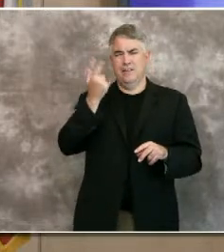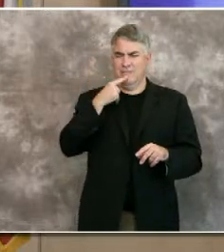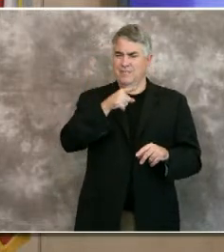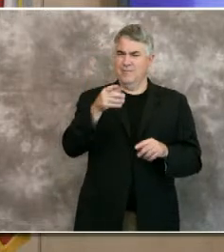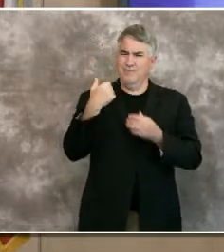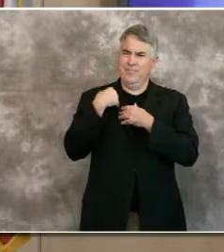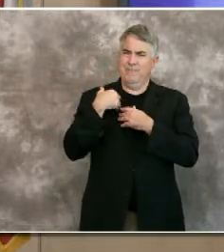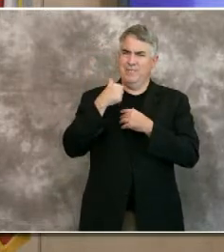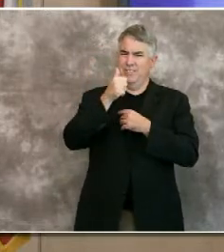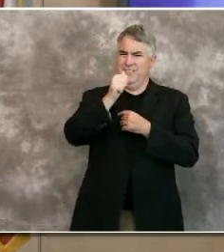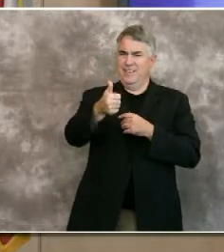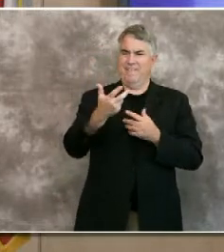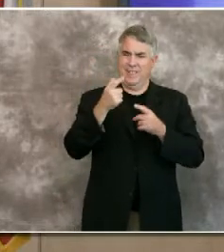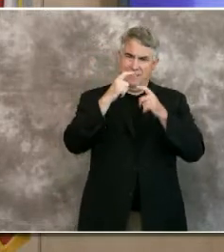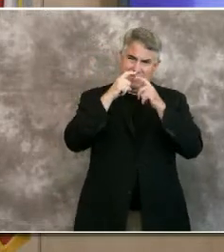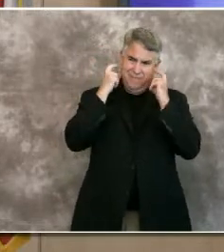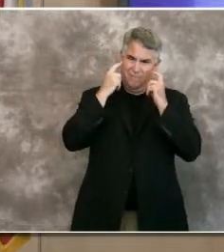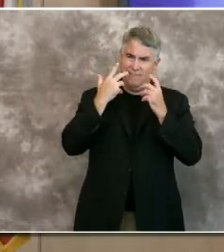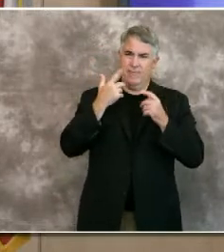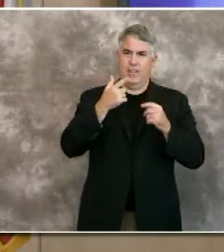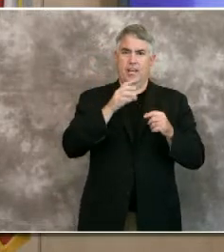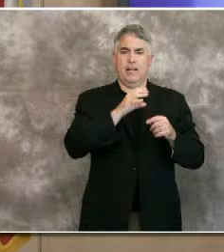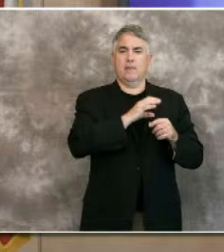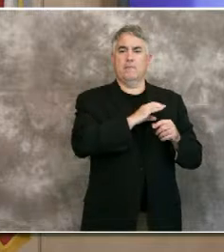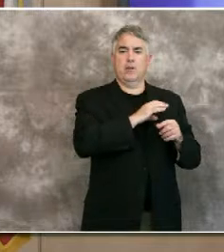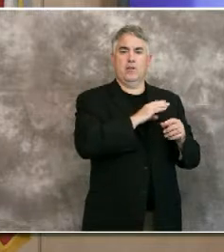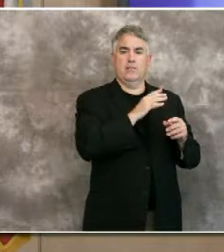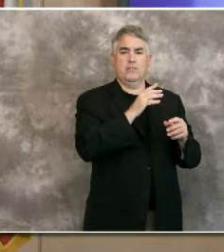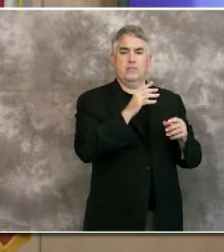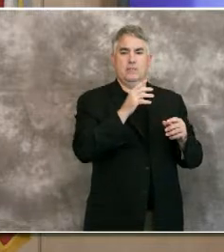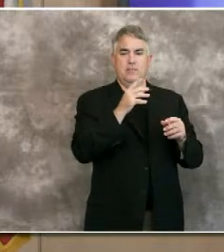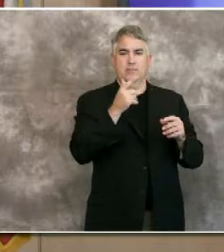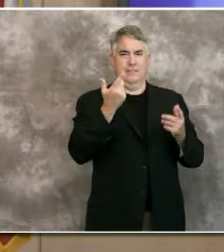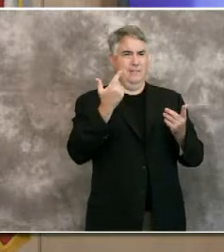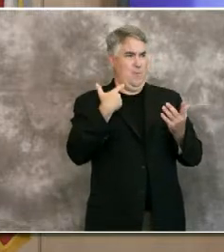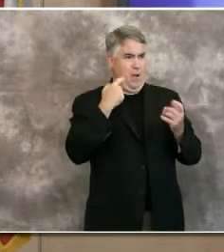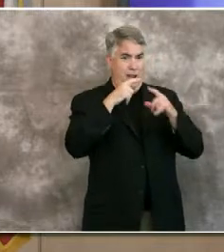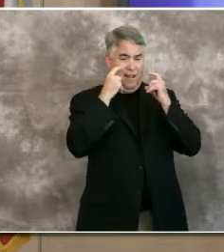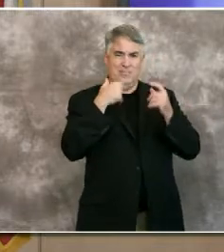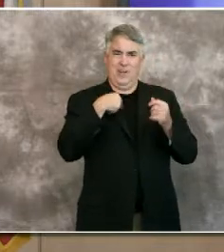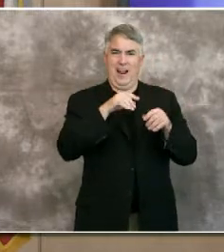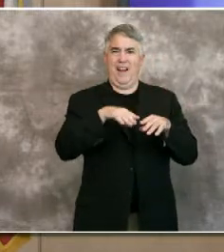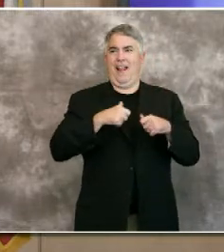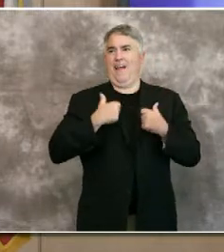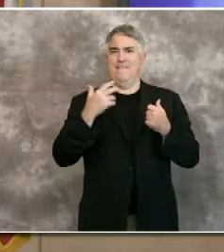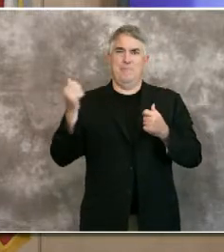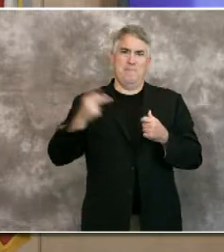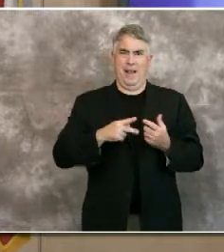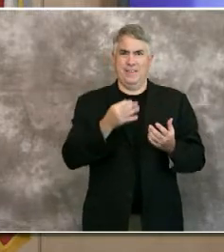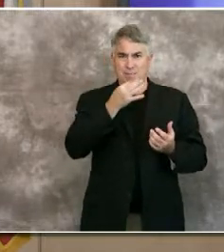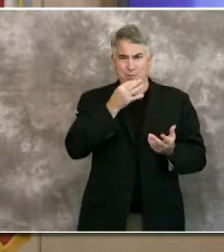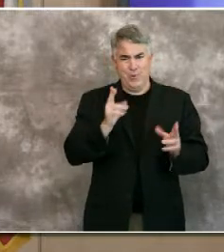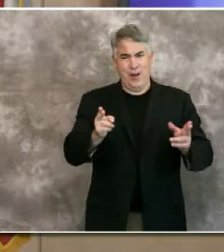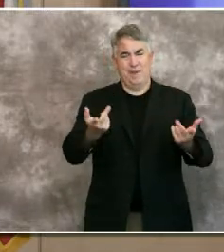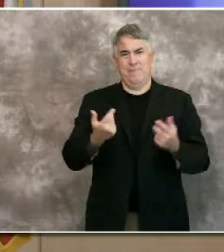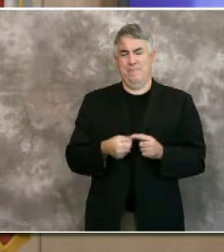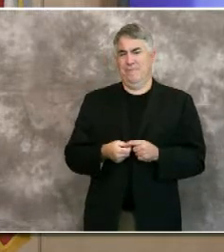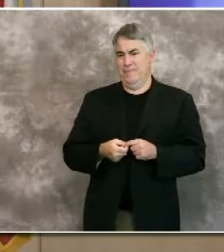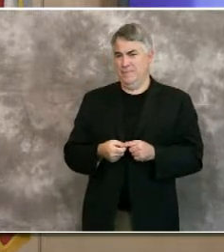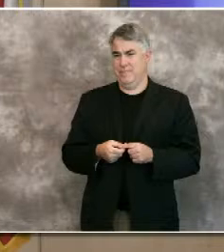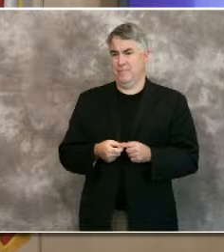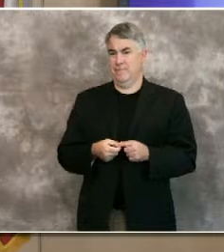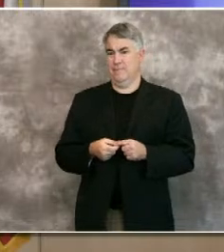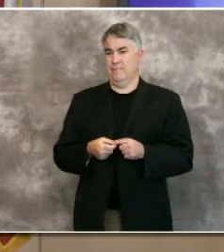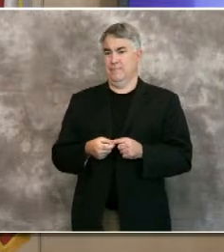to reopen and allows us to get large sections of our life back in place. And so if we don't have good adherence to that and we don't do those